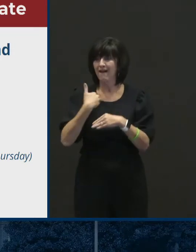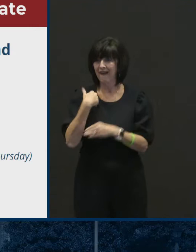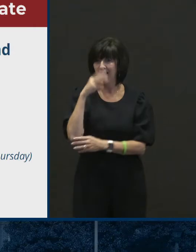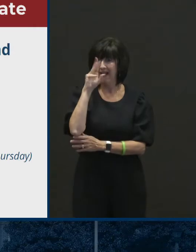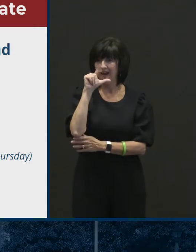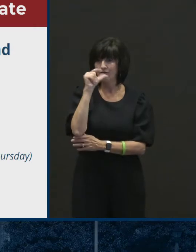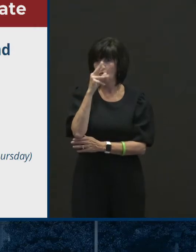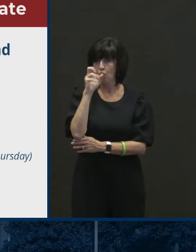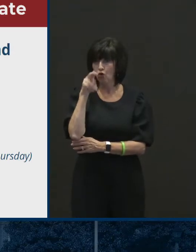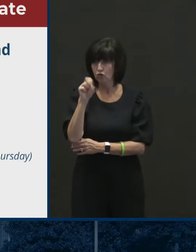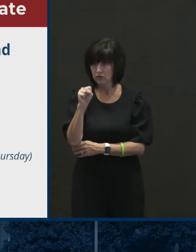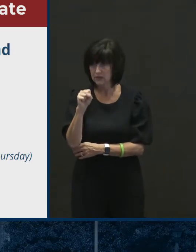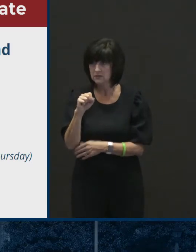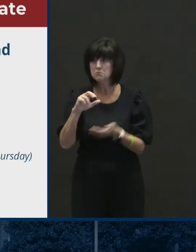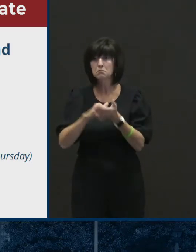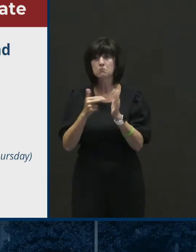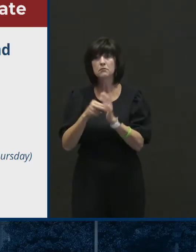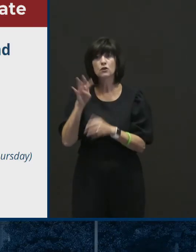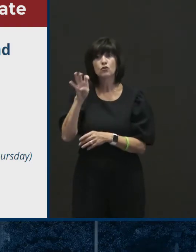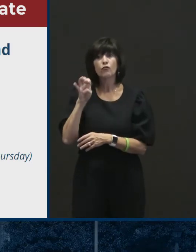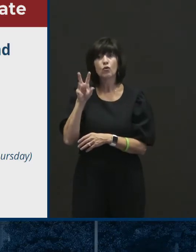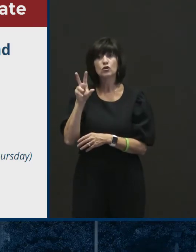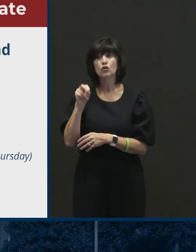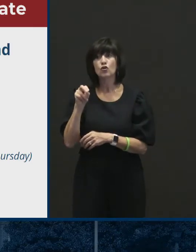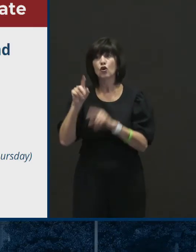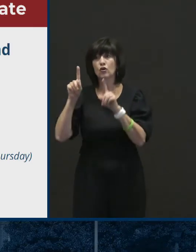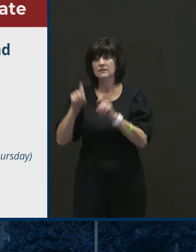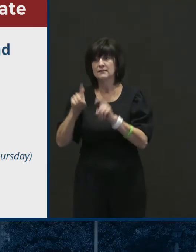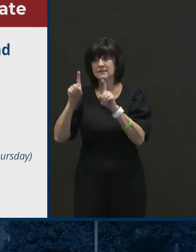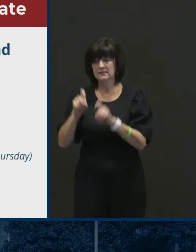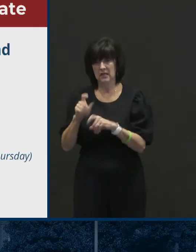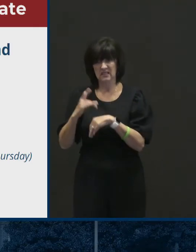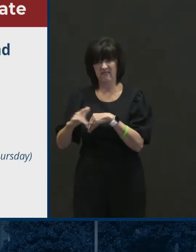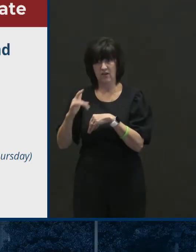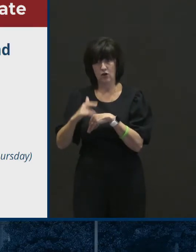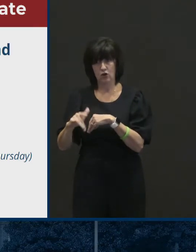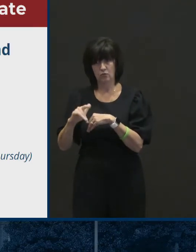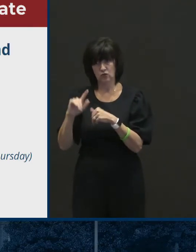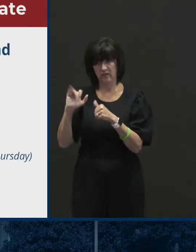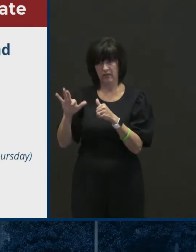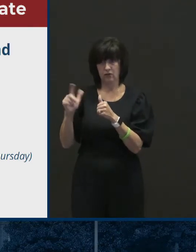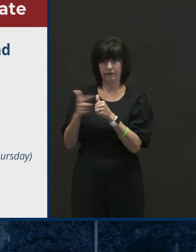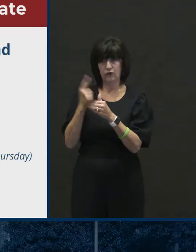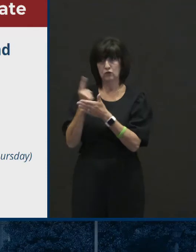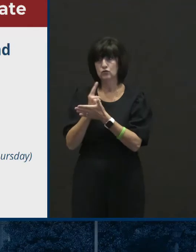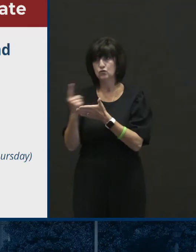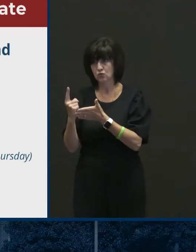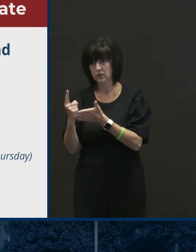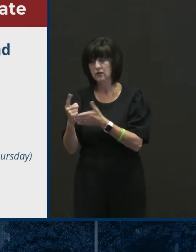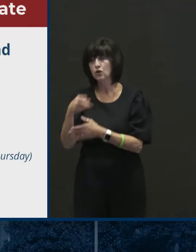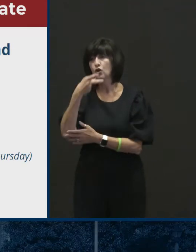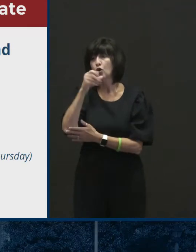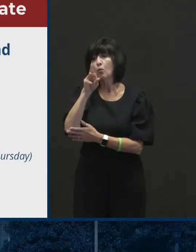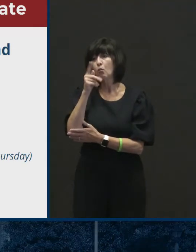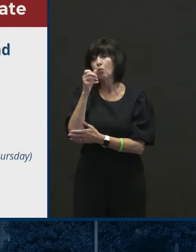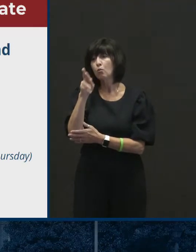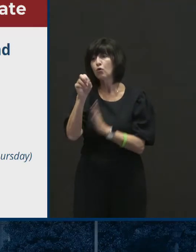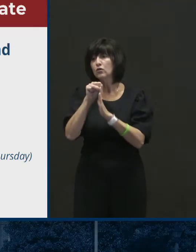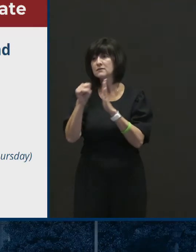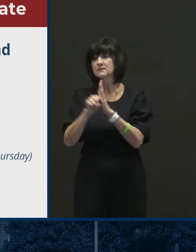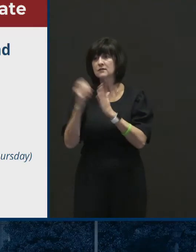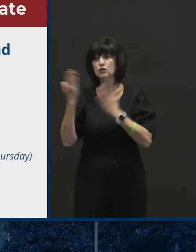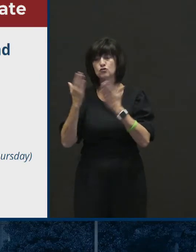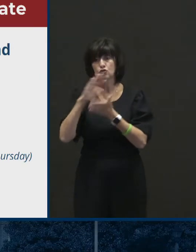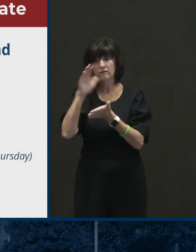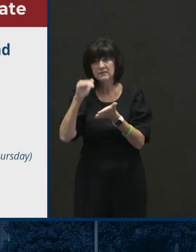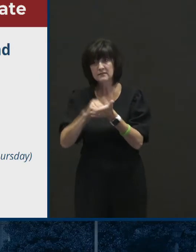week. We also now have the Porter State Service Center, which is doing testing. LACC and Westside Family